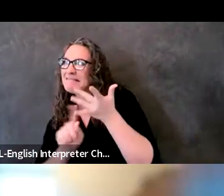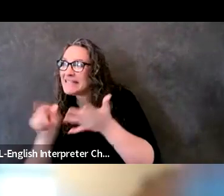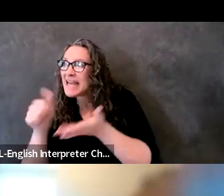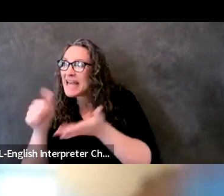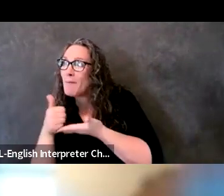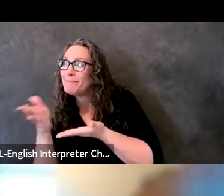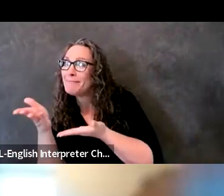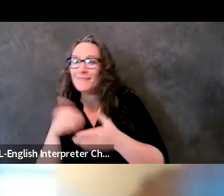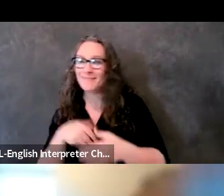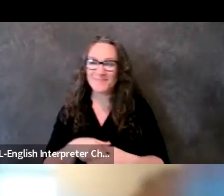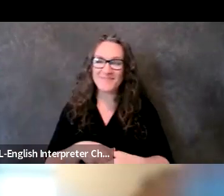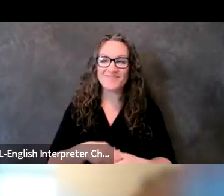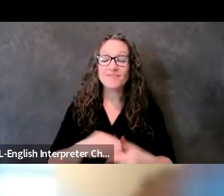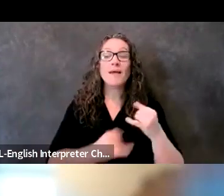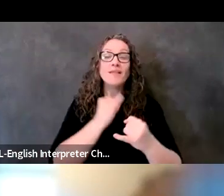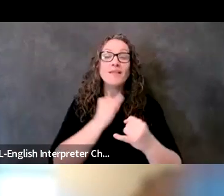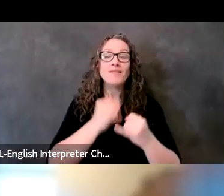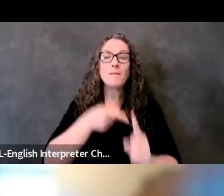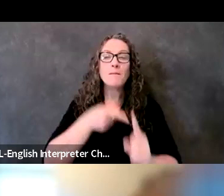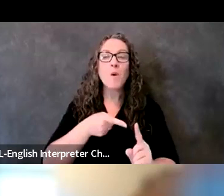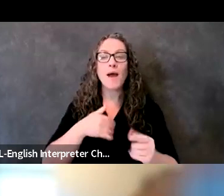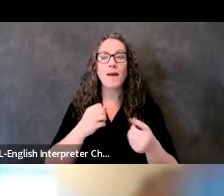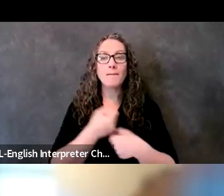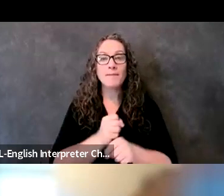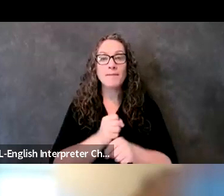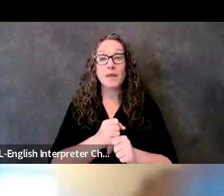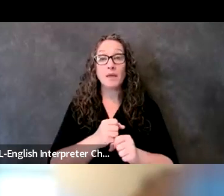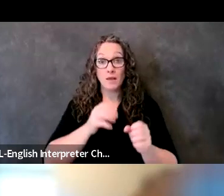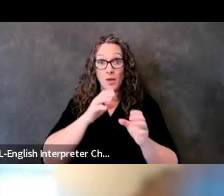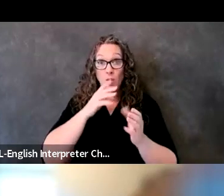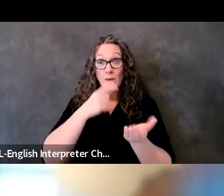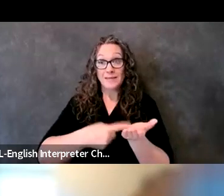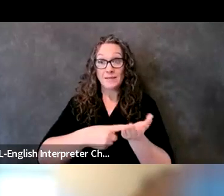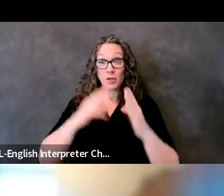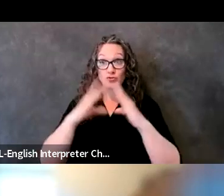do want to talk about is when we talk about sheltering, we focus very much on the front